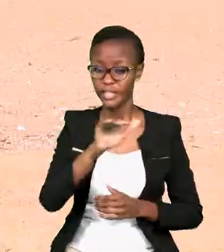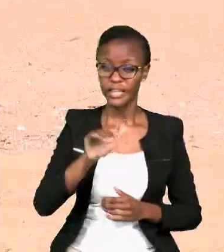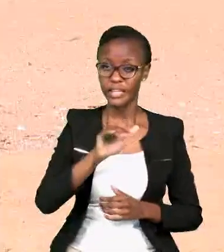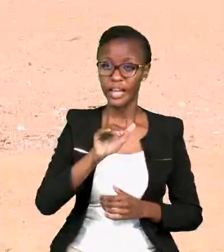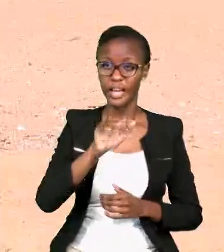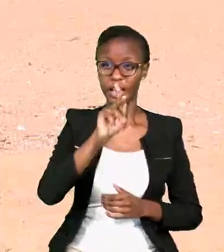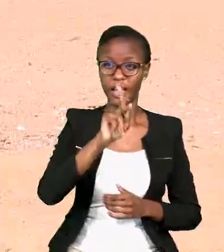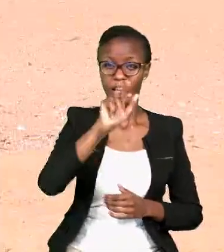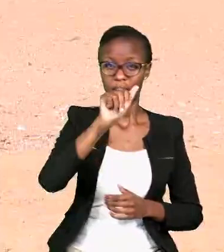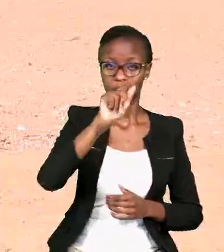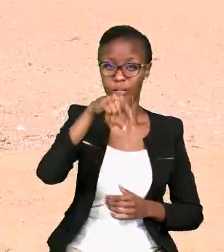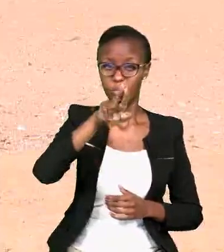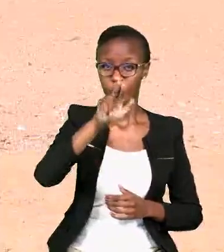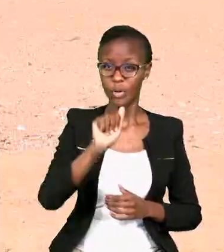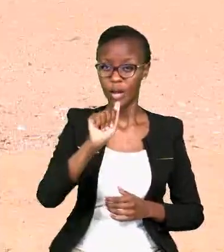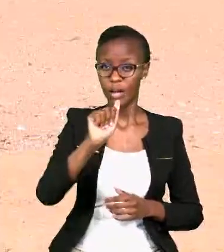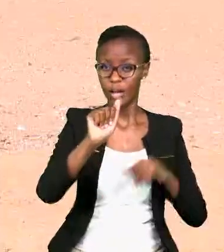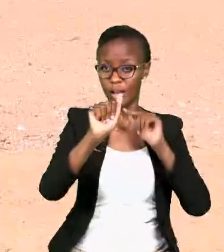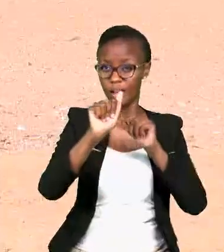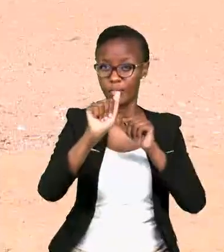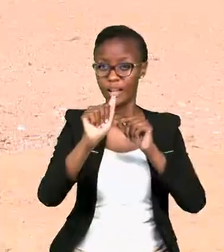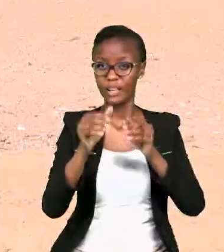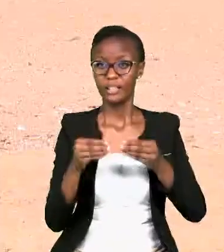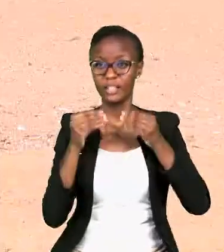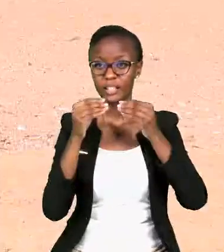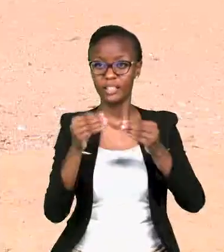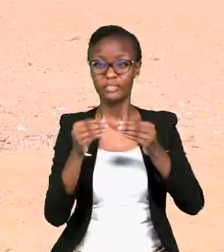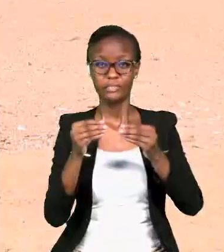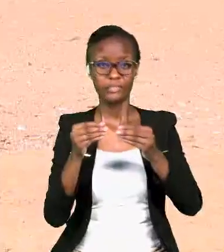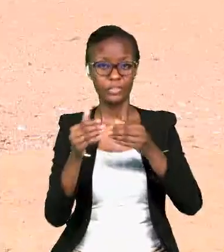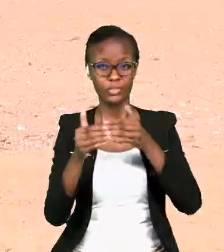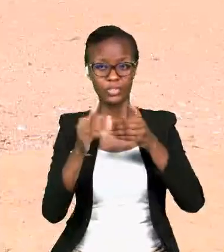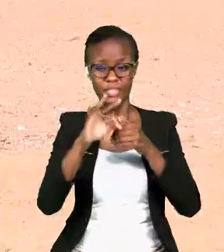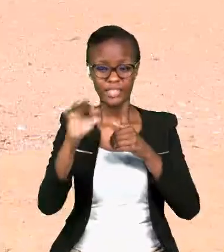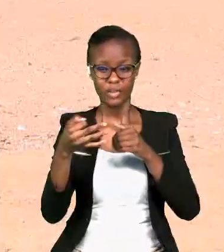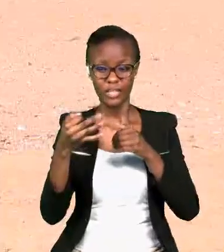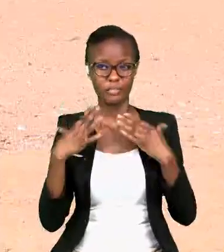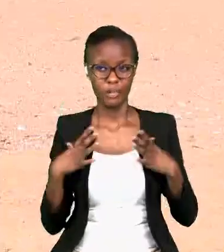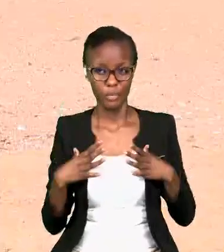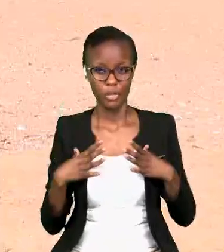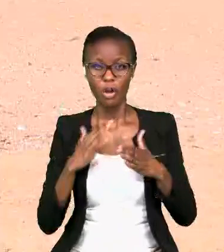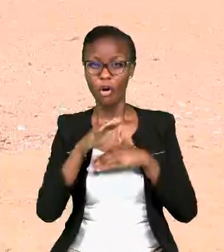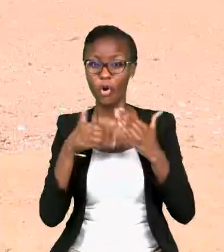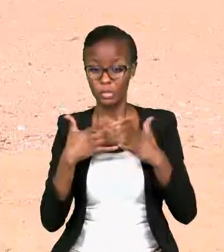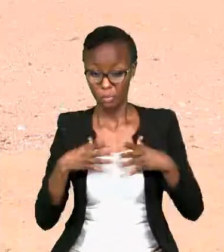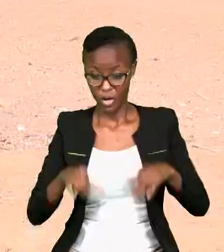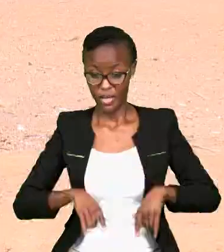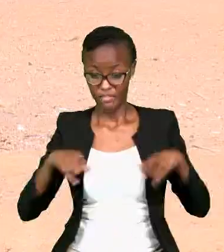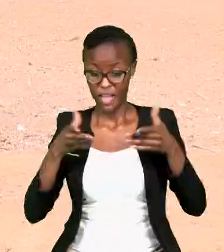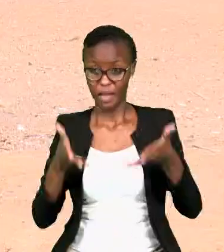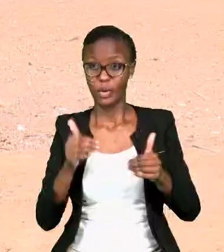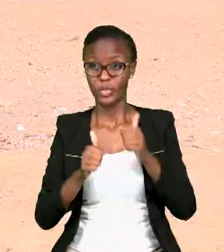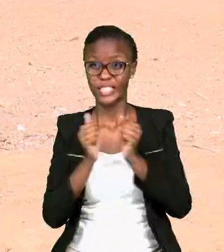we are reaching about slightly over 3,000 people. The total population here that is in need is